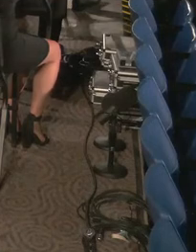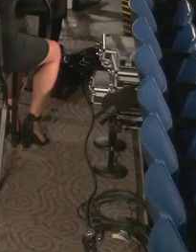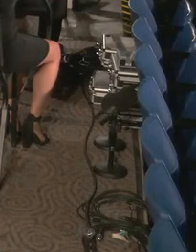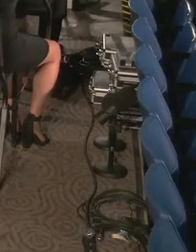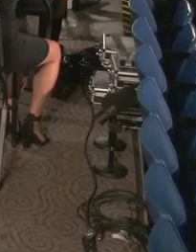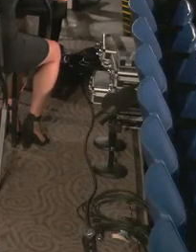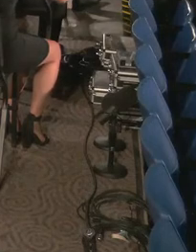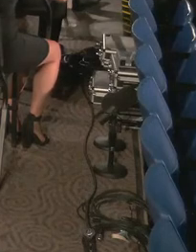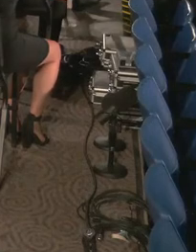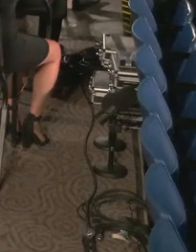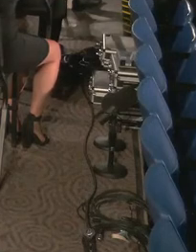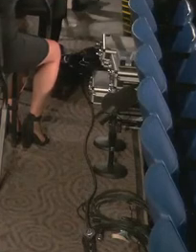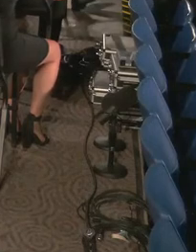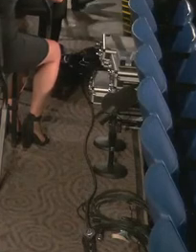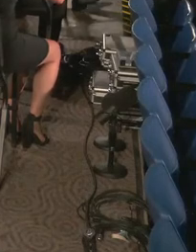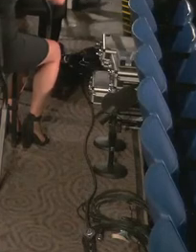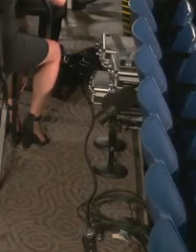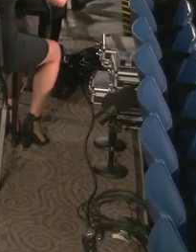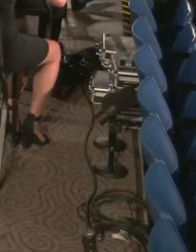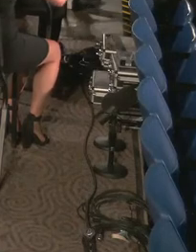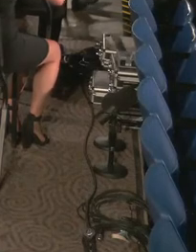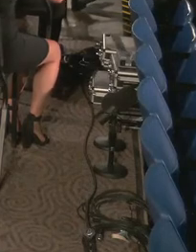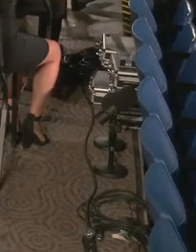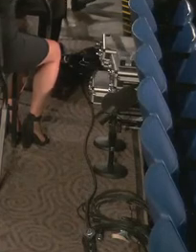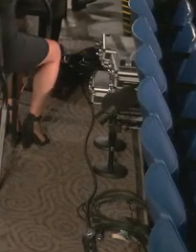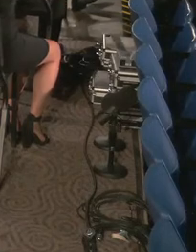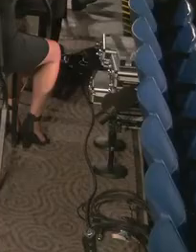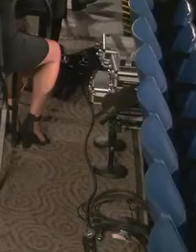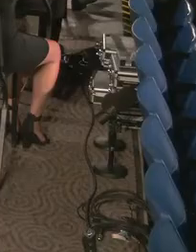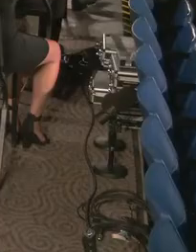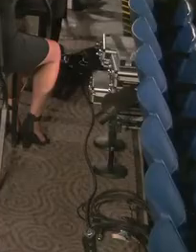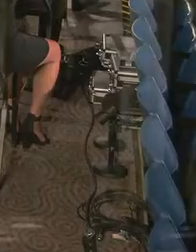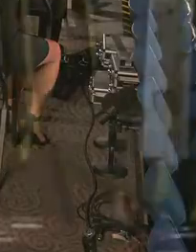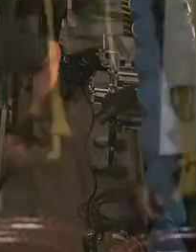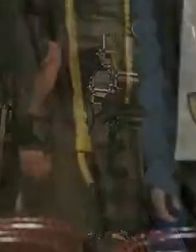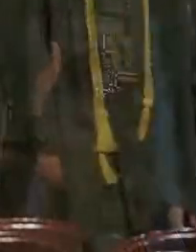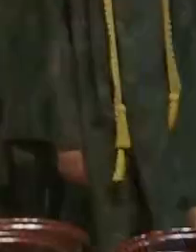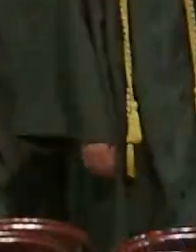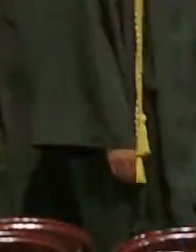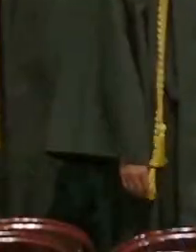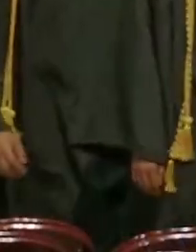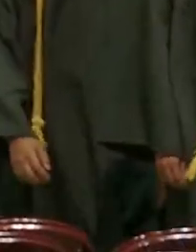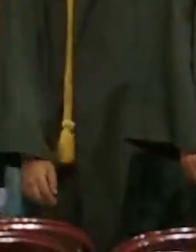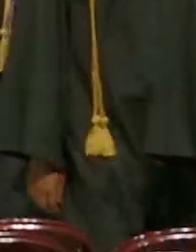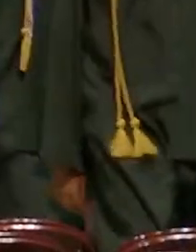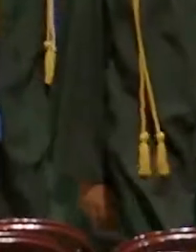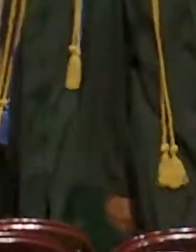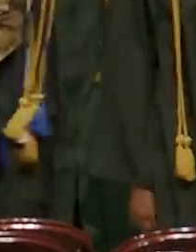Thank you.